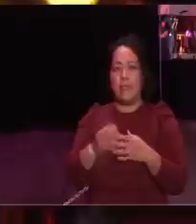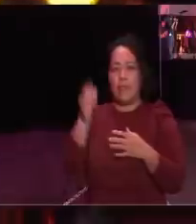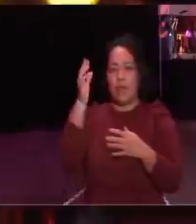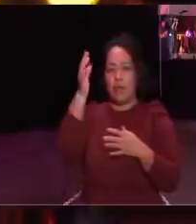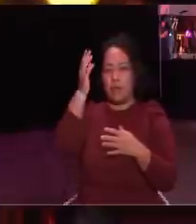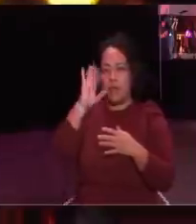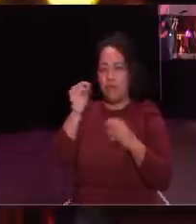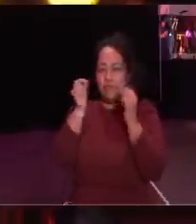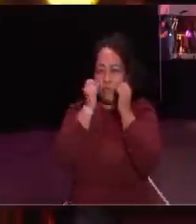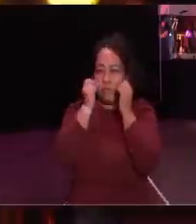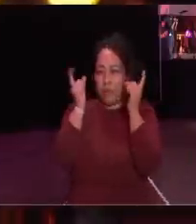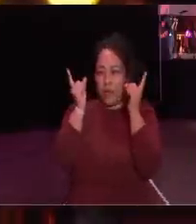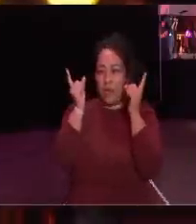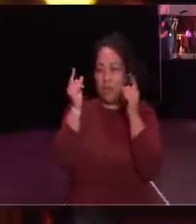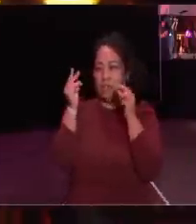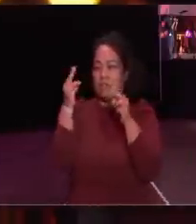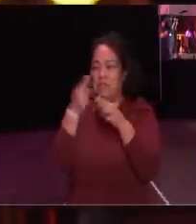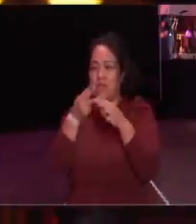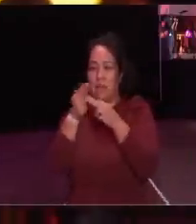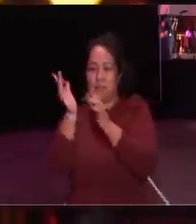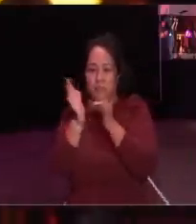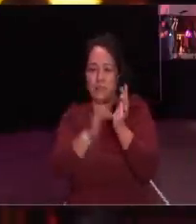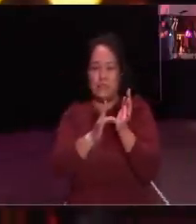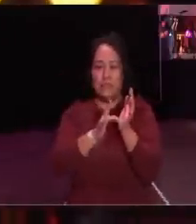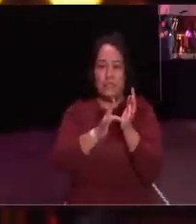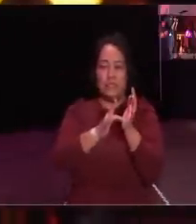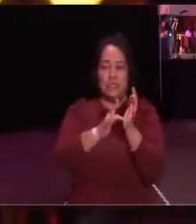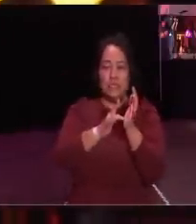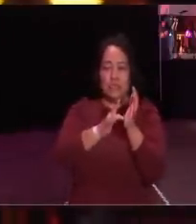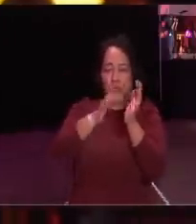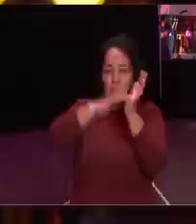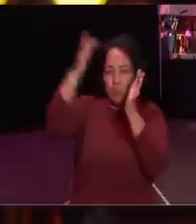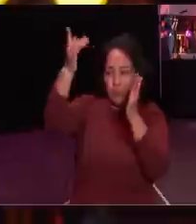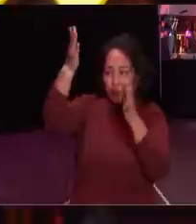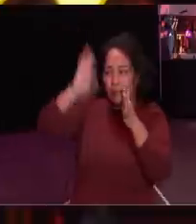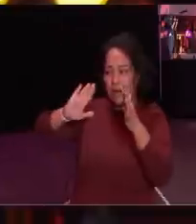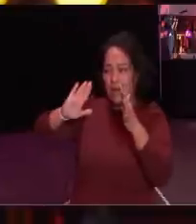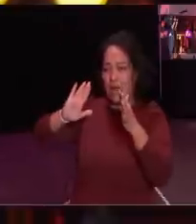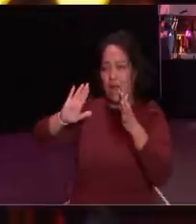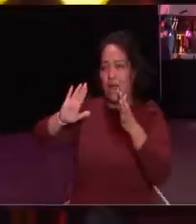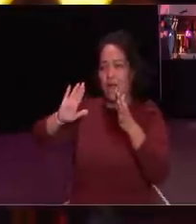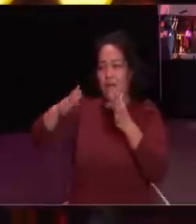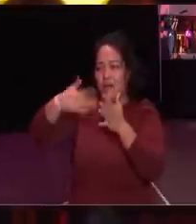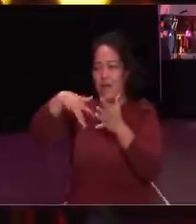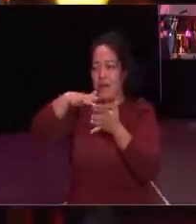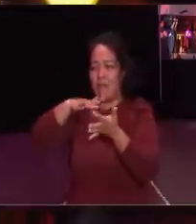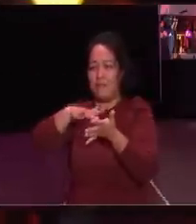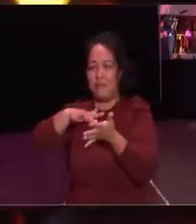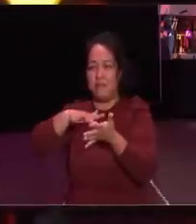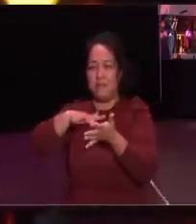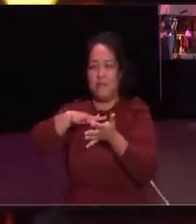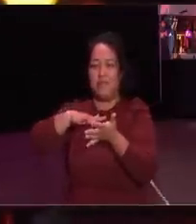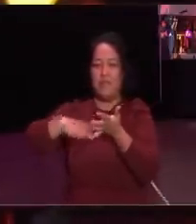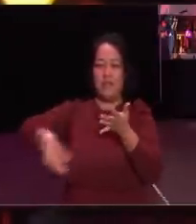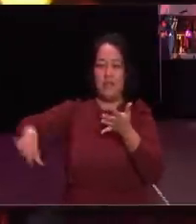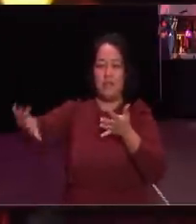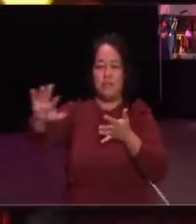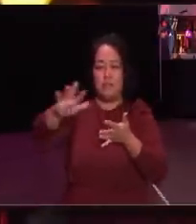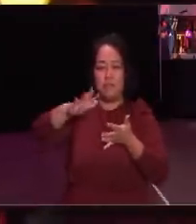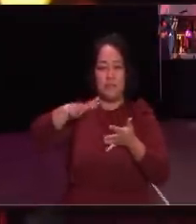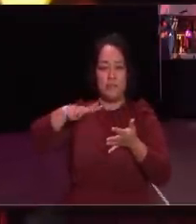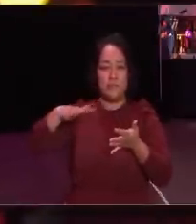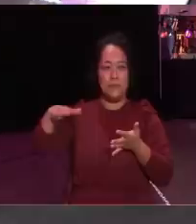de Jesucristo con la gloria de Dios en medio de nosotros. God in our midst.